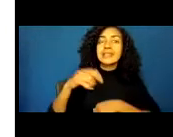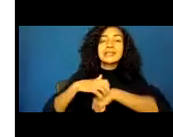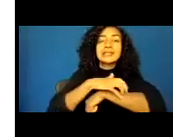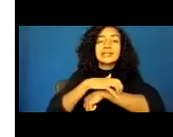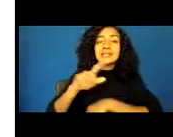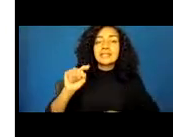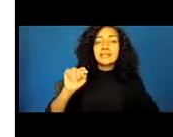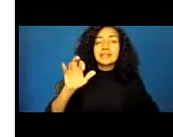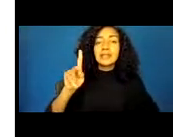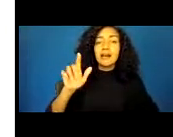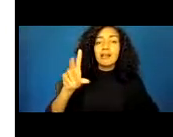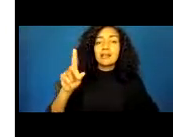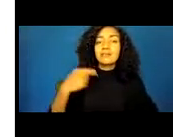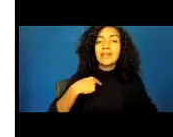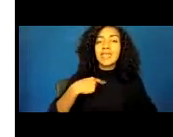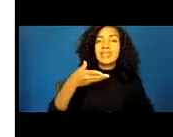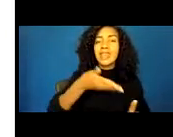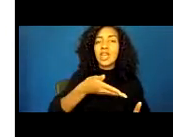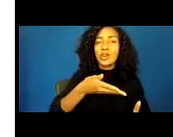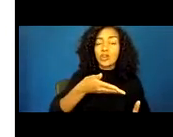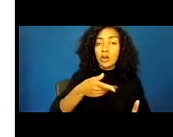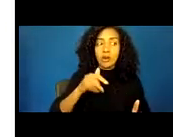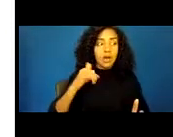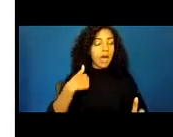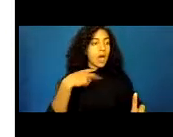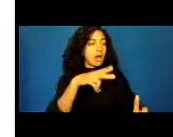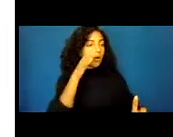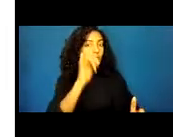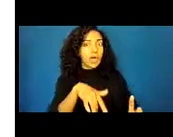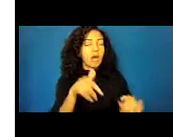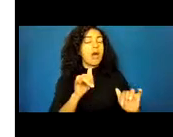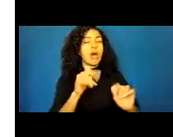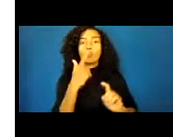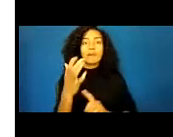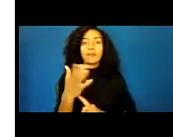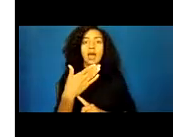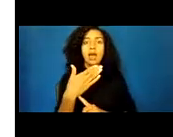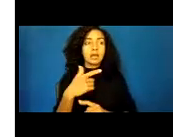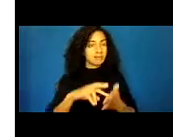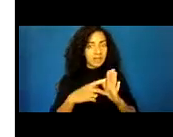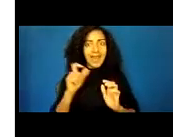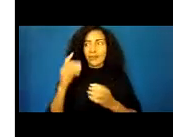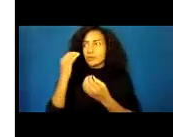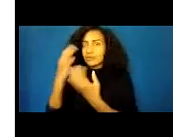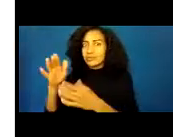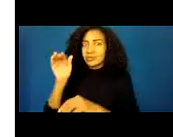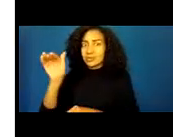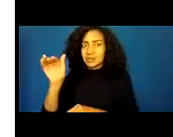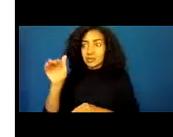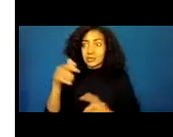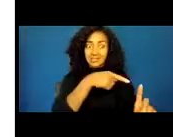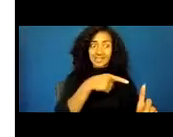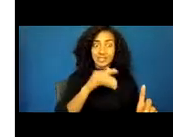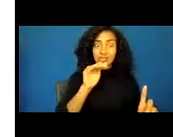that was enough of a red flag for me to know that I had to inform the right people to make sure that this child was in a